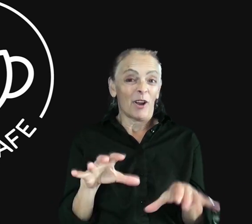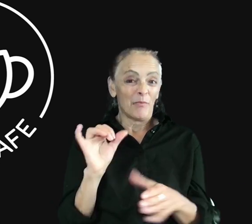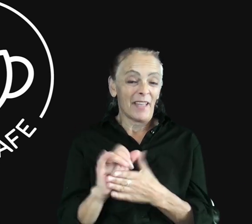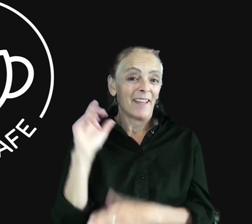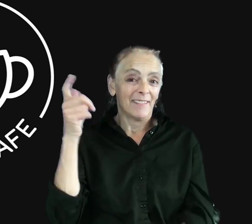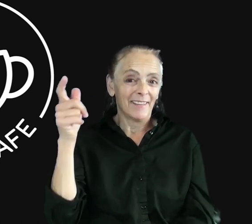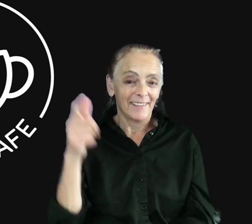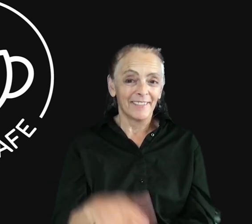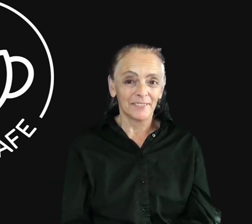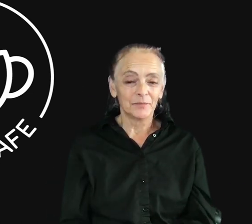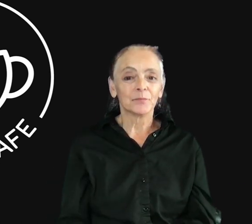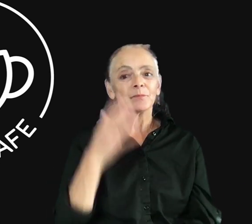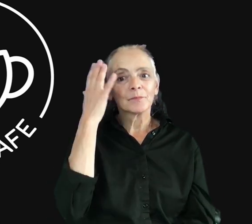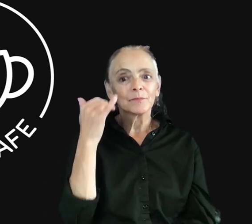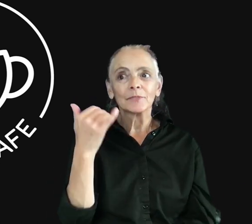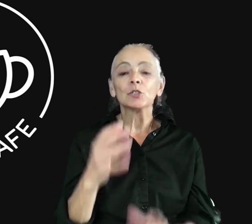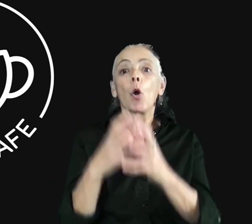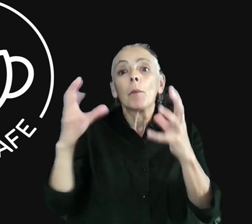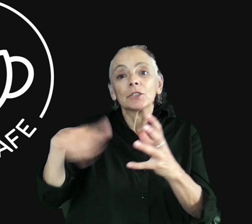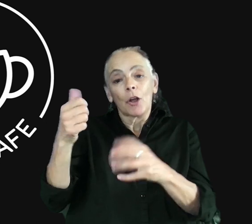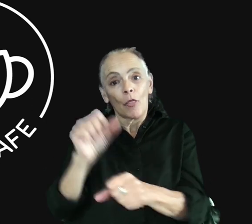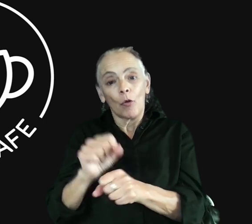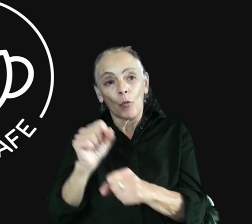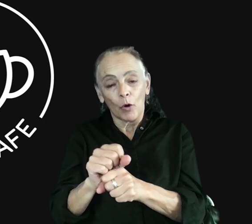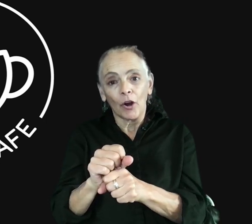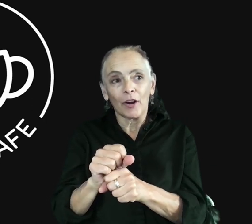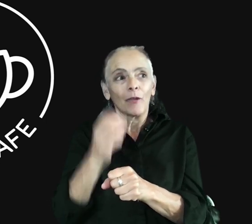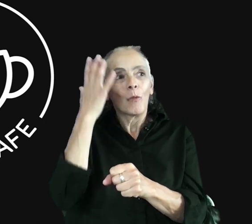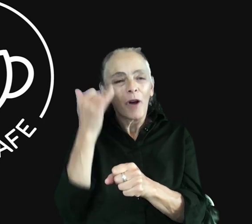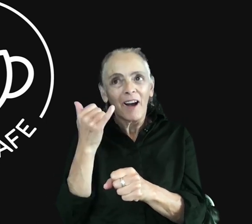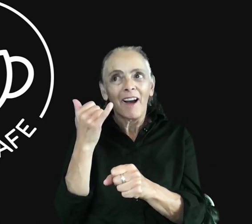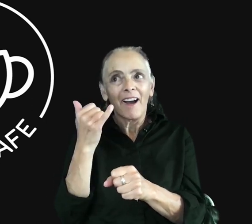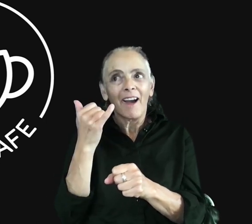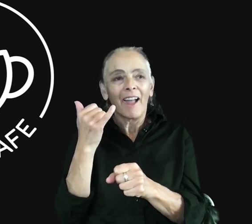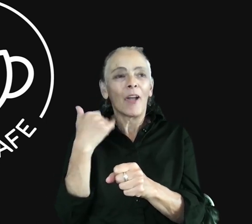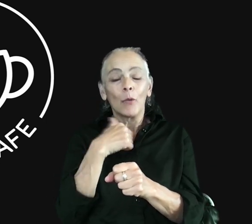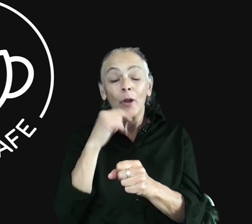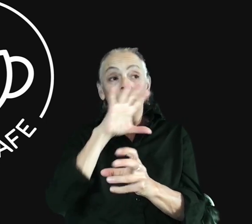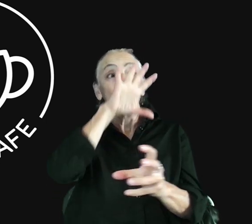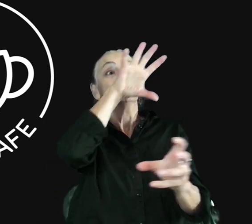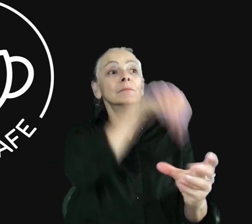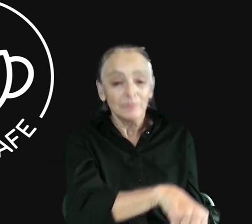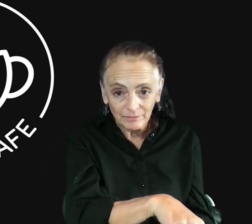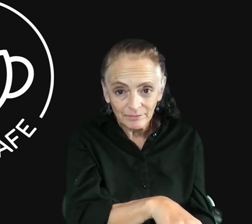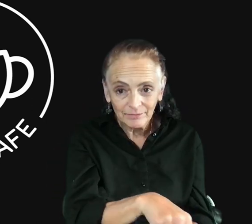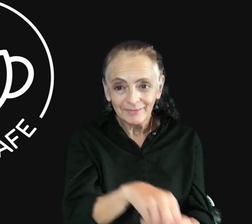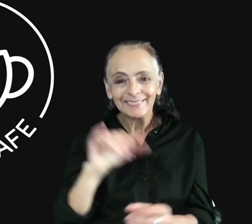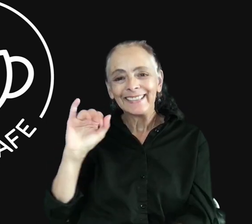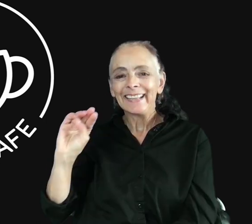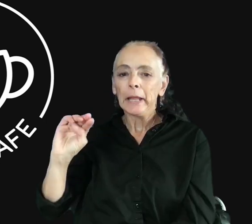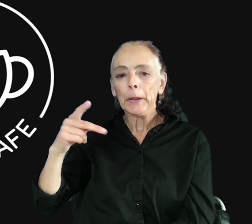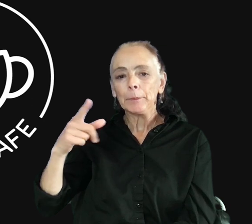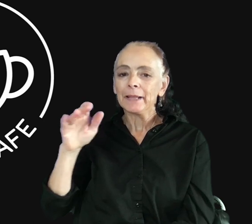point because we had so much other work because we were so implicated in all the